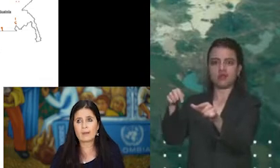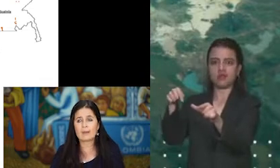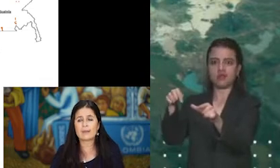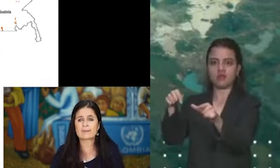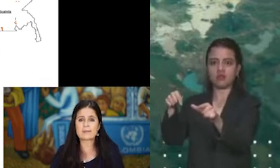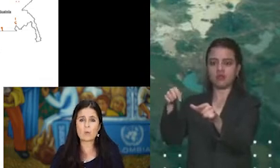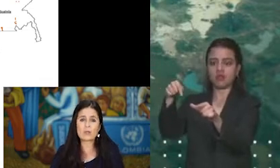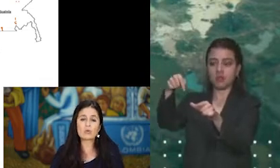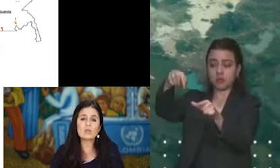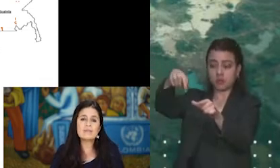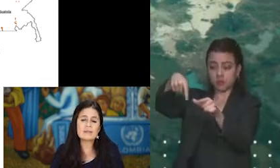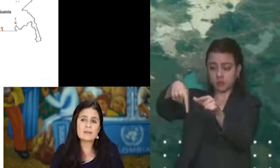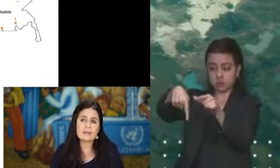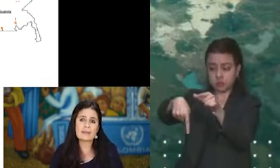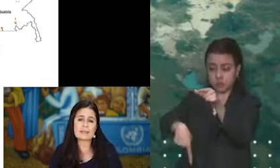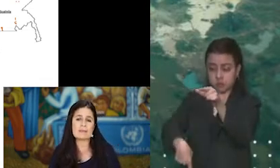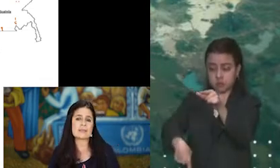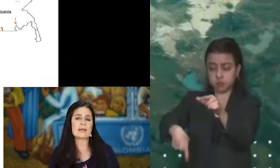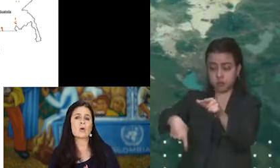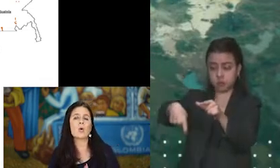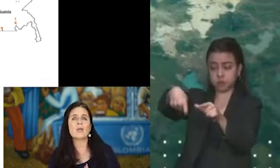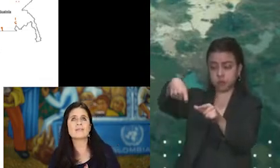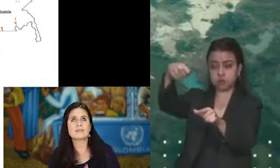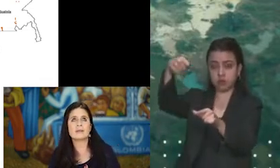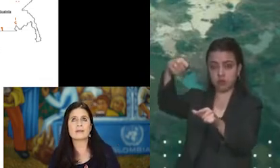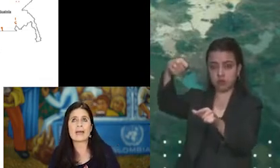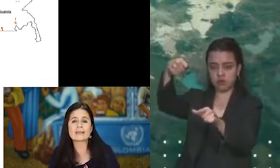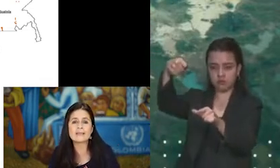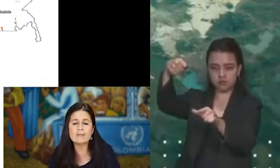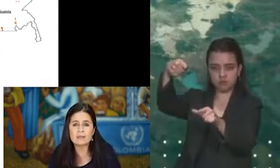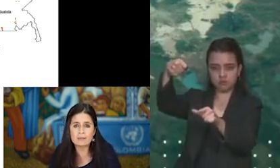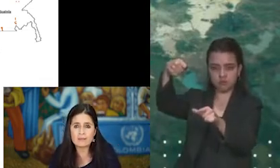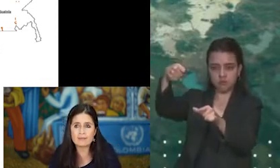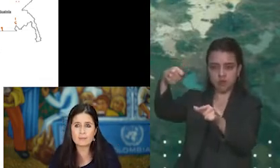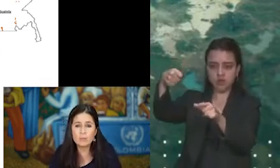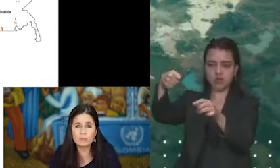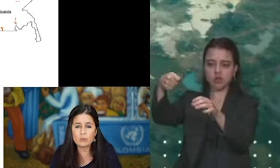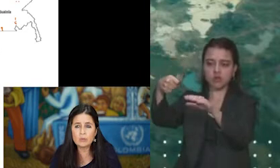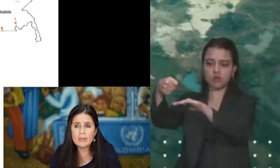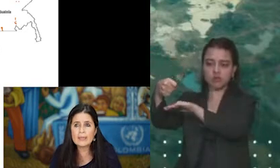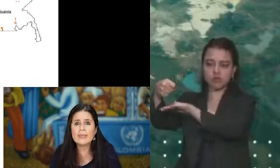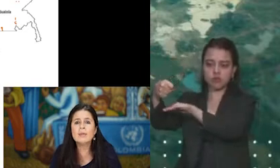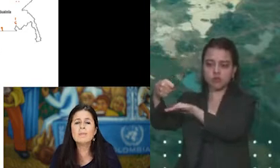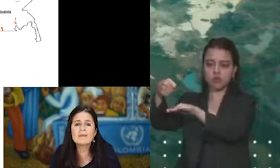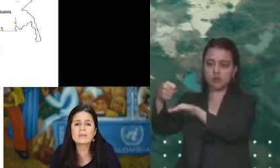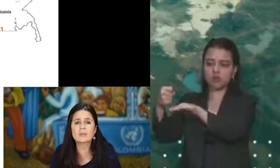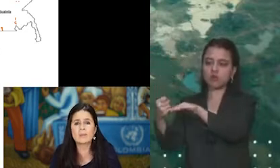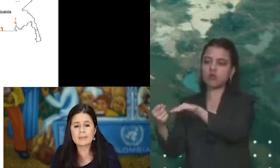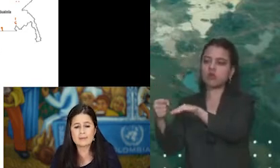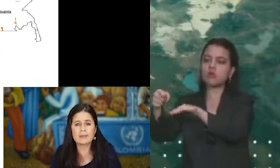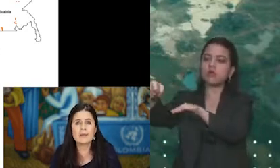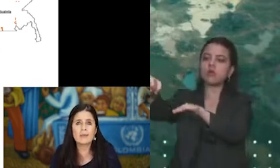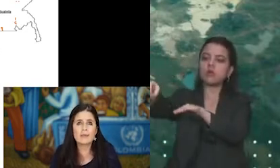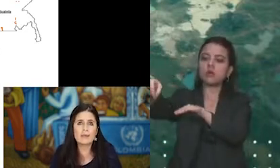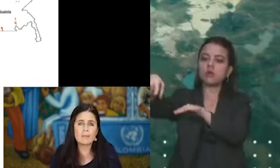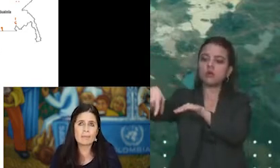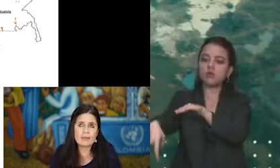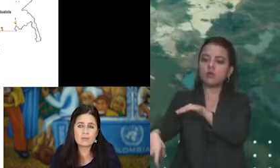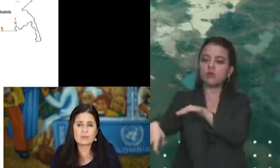certain destructions. They say that activity is no longer active at that point, but rather we start to see